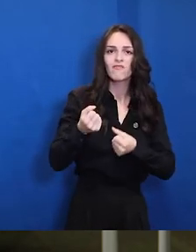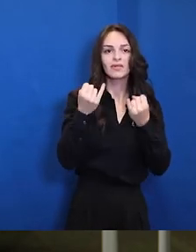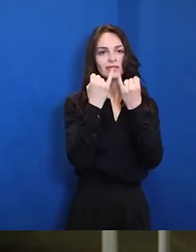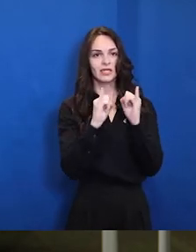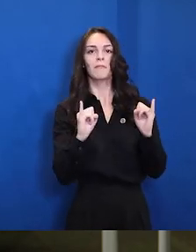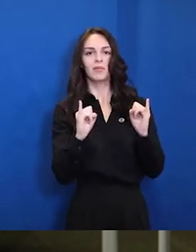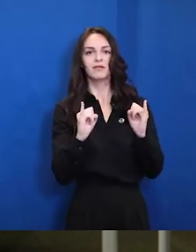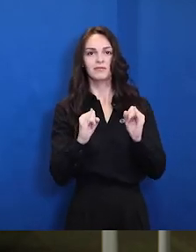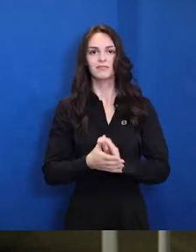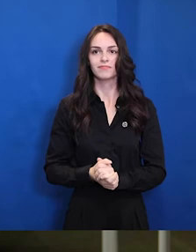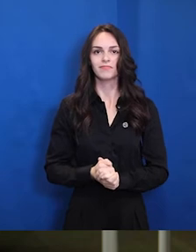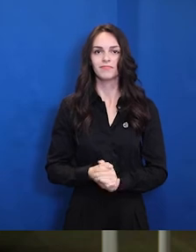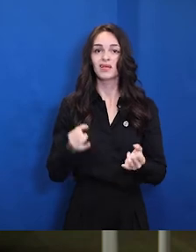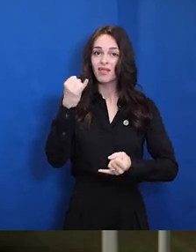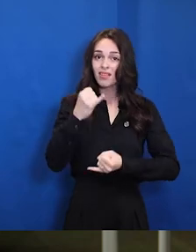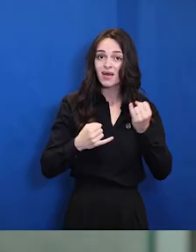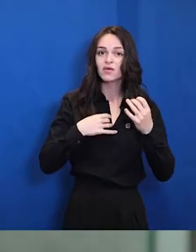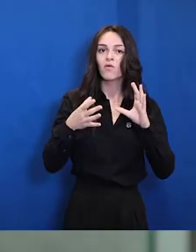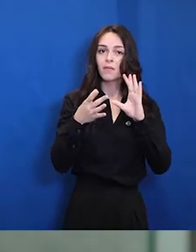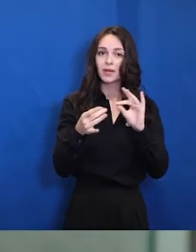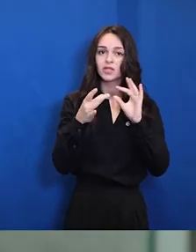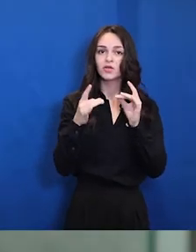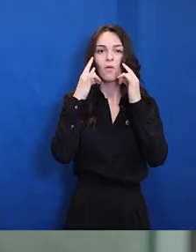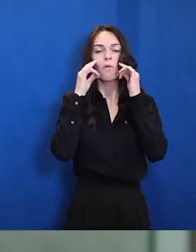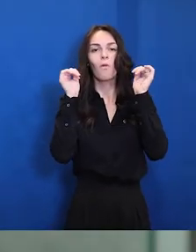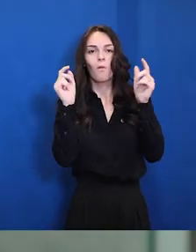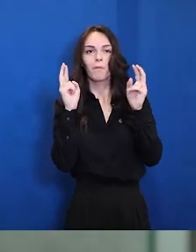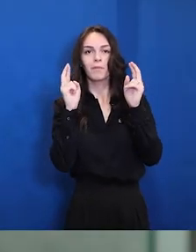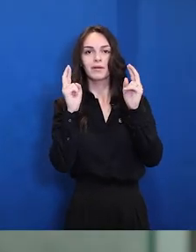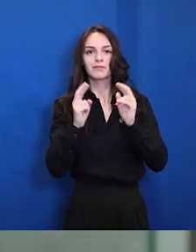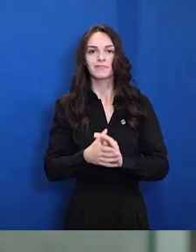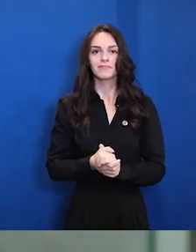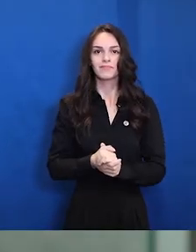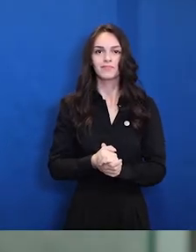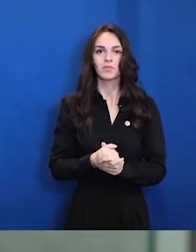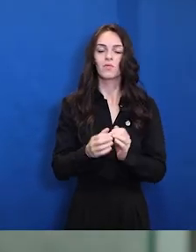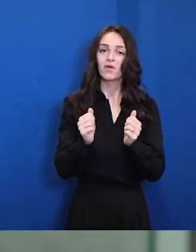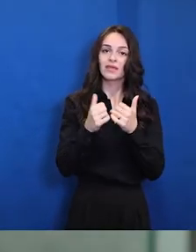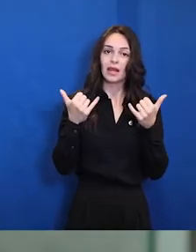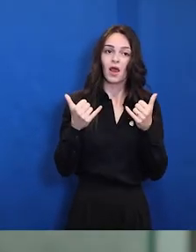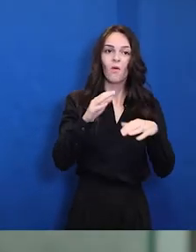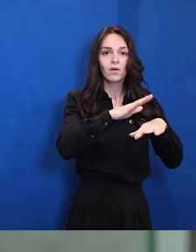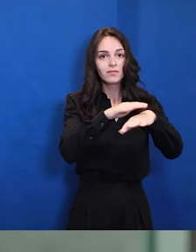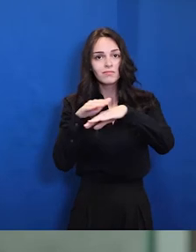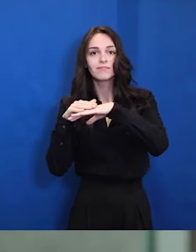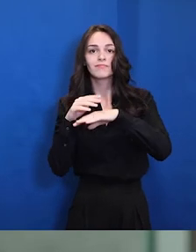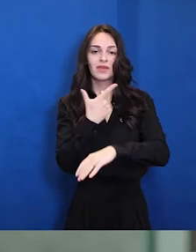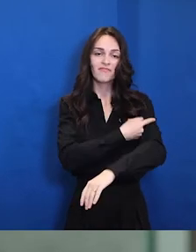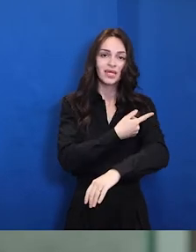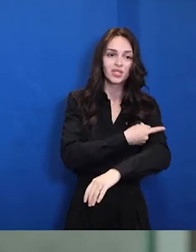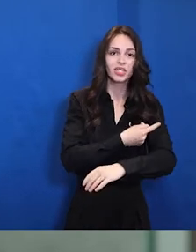confident, and independent individuals. Lastly, I would like to talk about hope. With